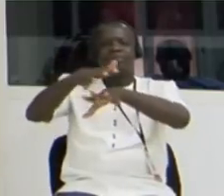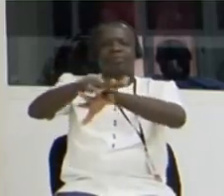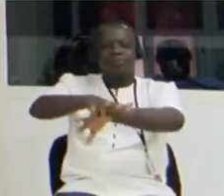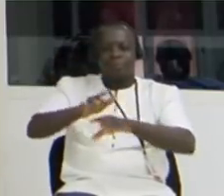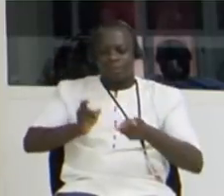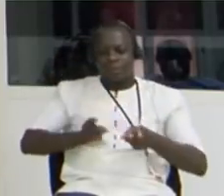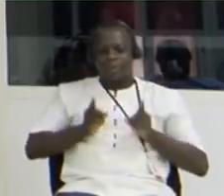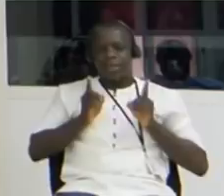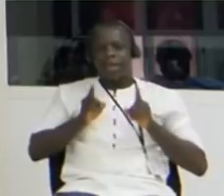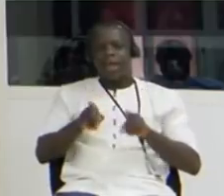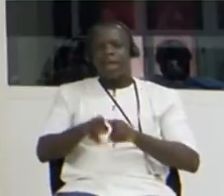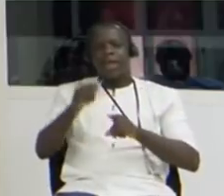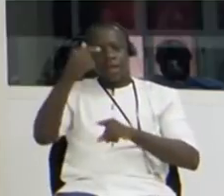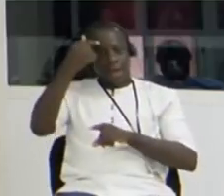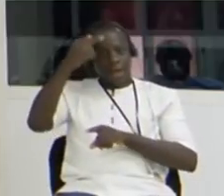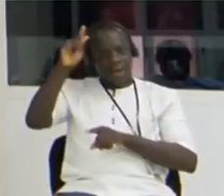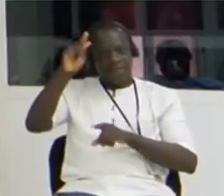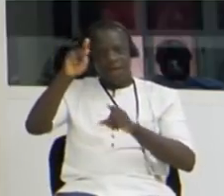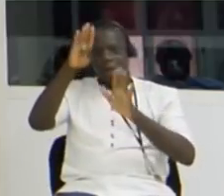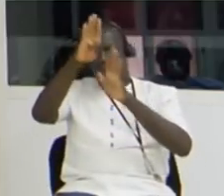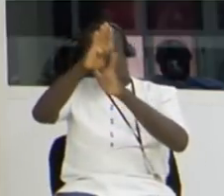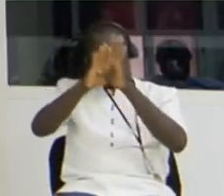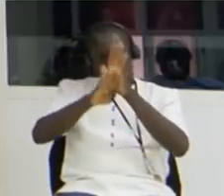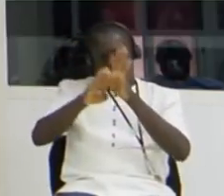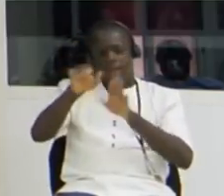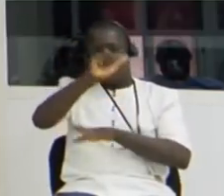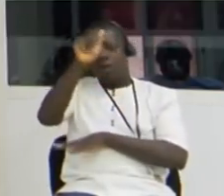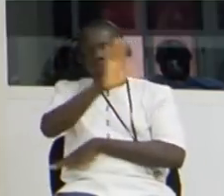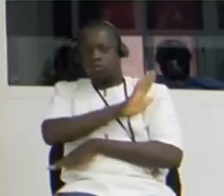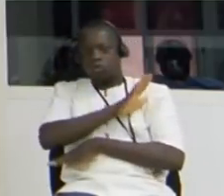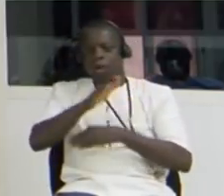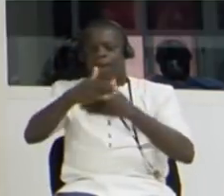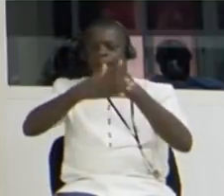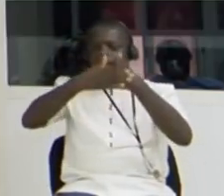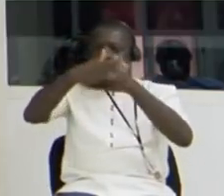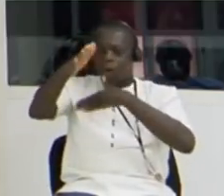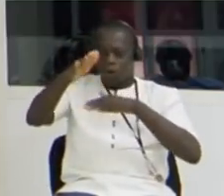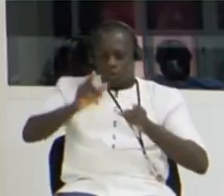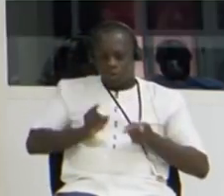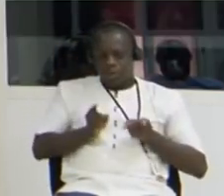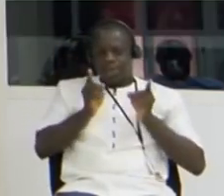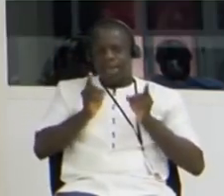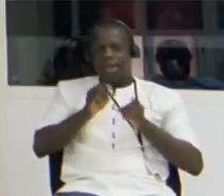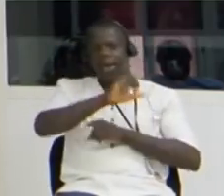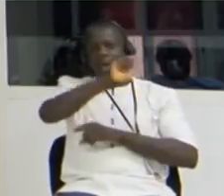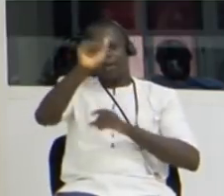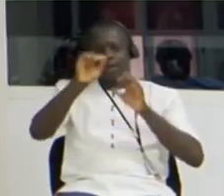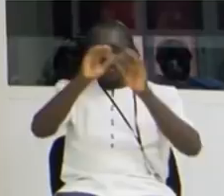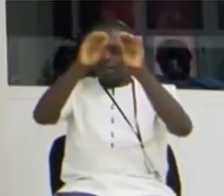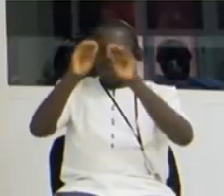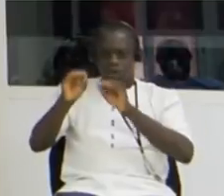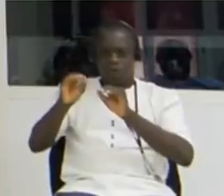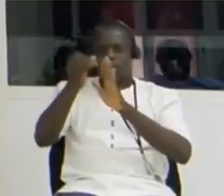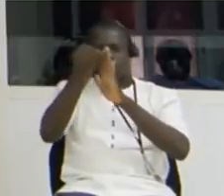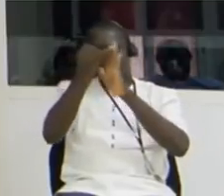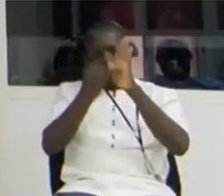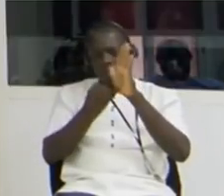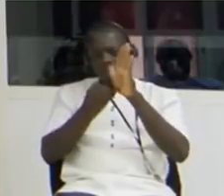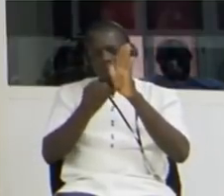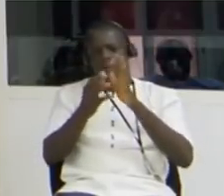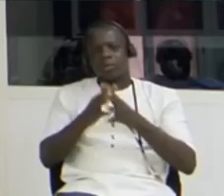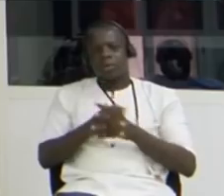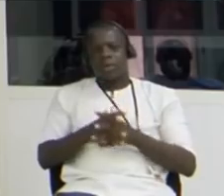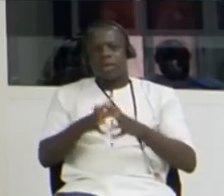budgeting, and also, but mostly gender and education related issues. The